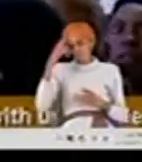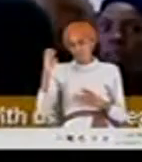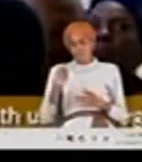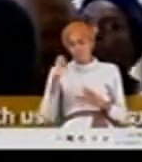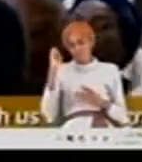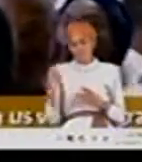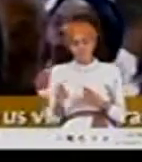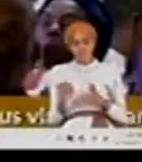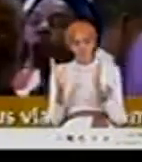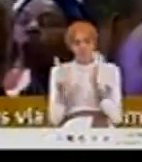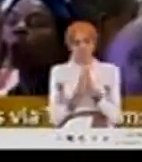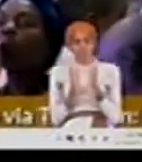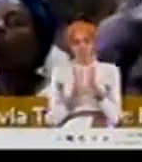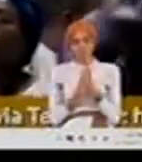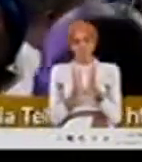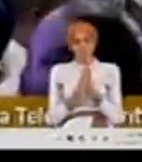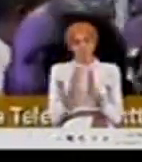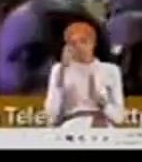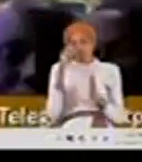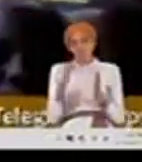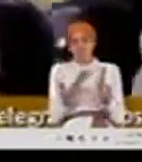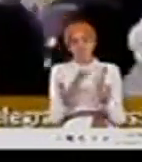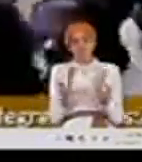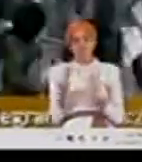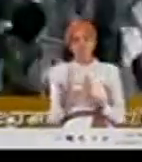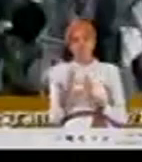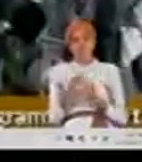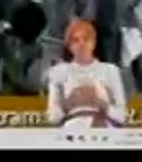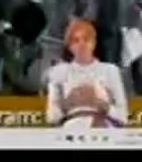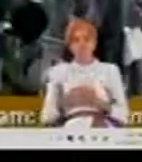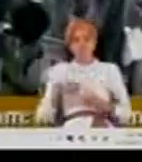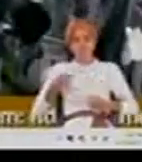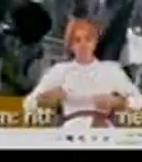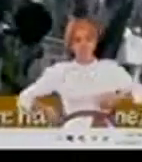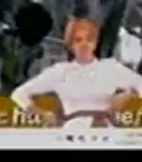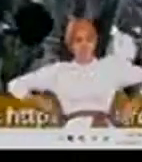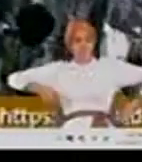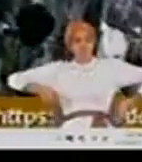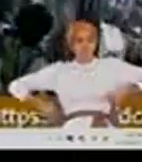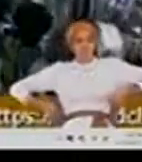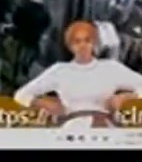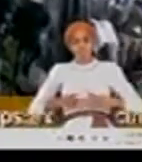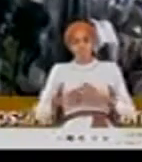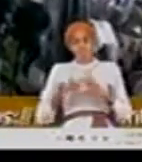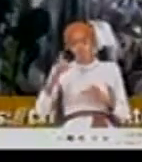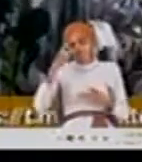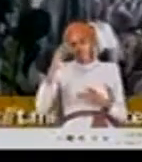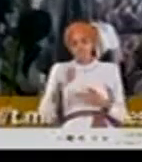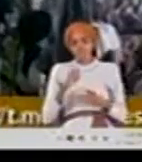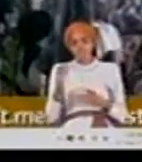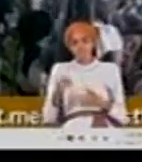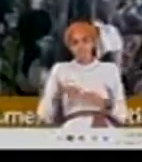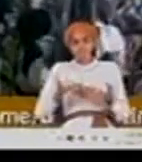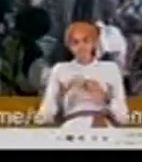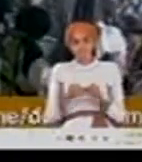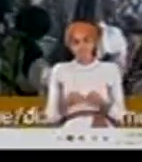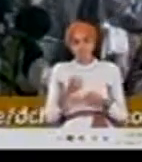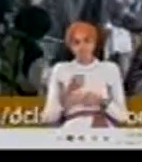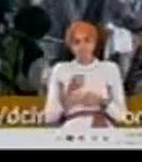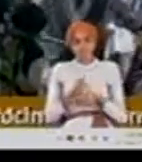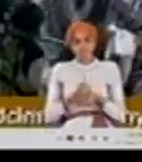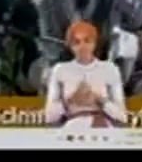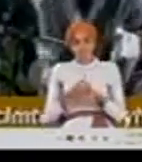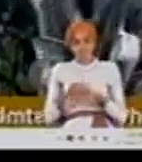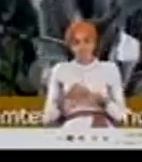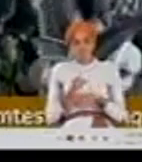Gone Forever crutches Gone Forever broken bones joined by the supernatural power